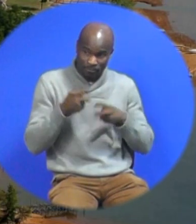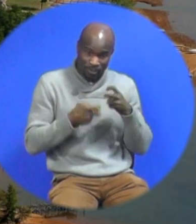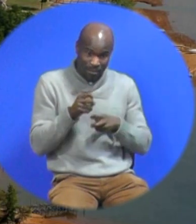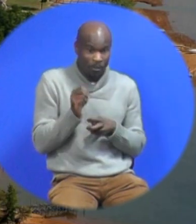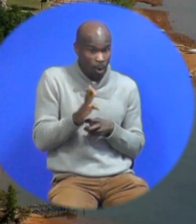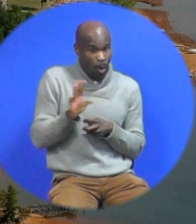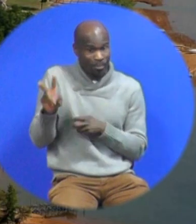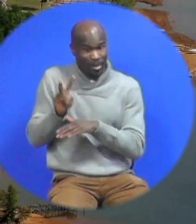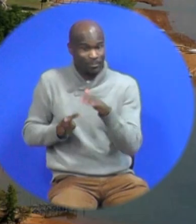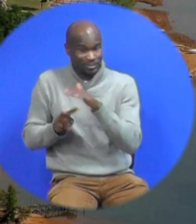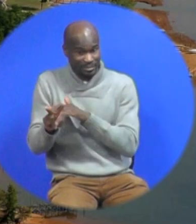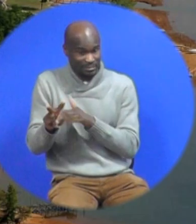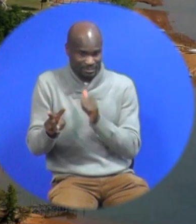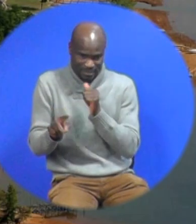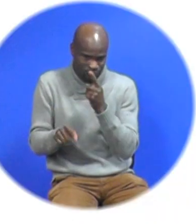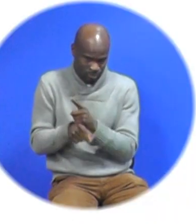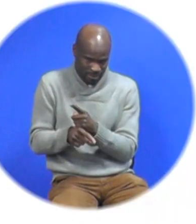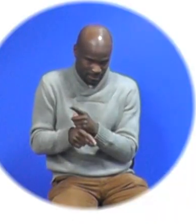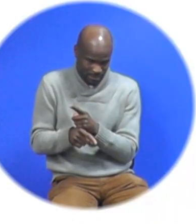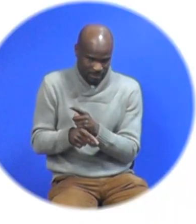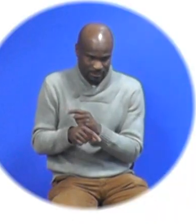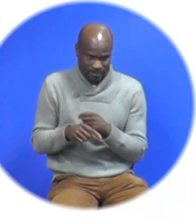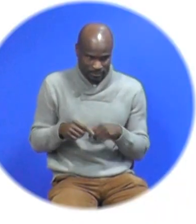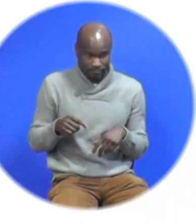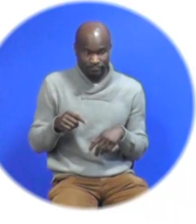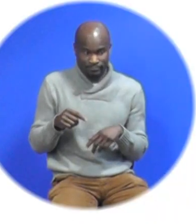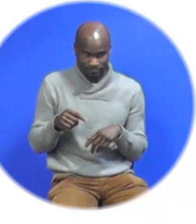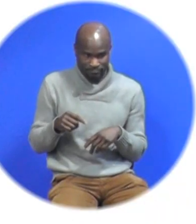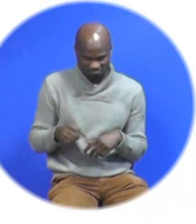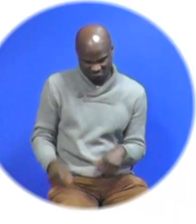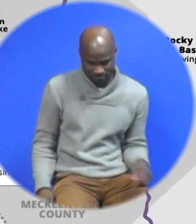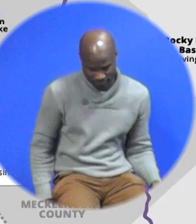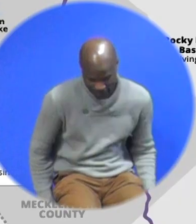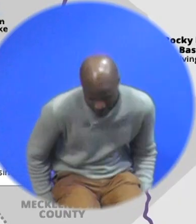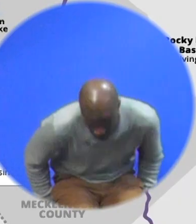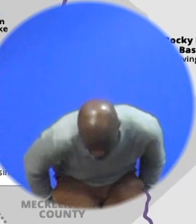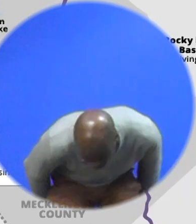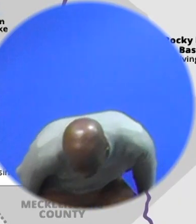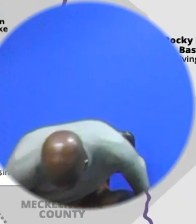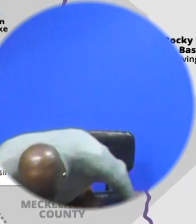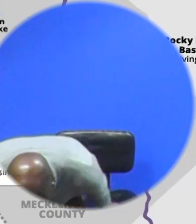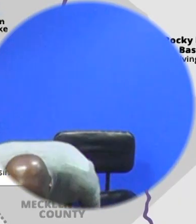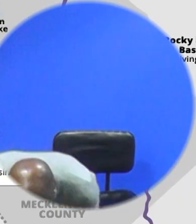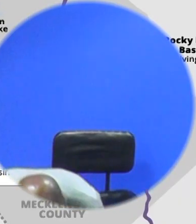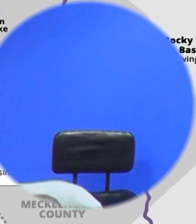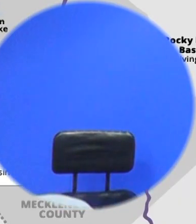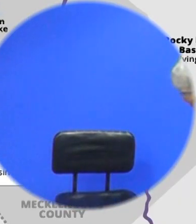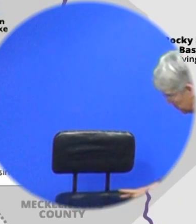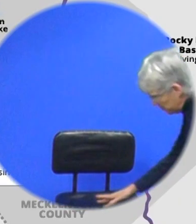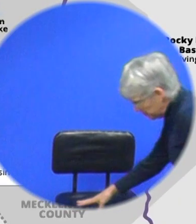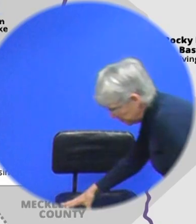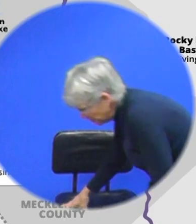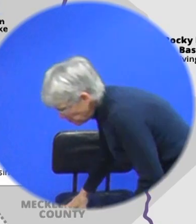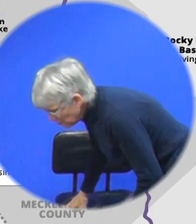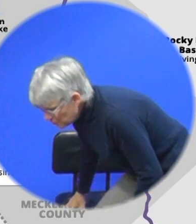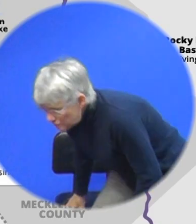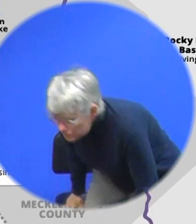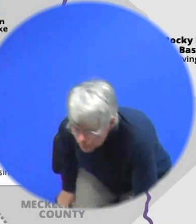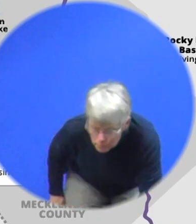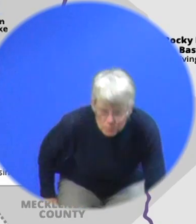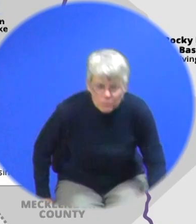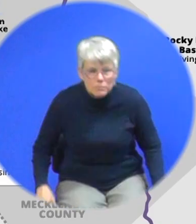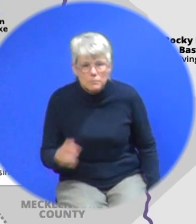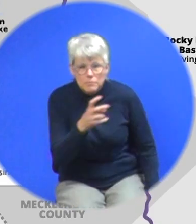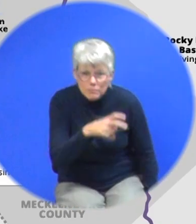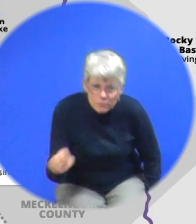inadequate. One of those two things are occurring. So about their request. So they're currently transferred 33 million